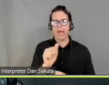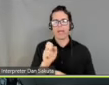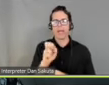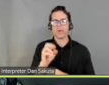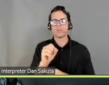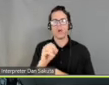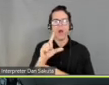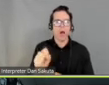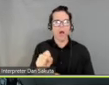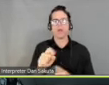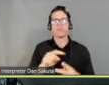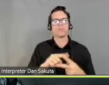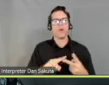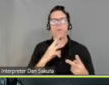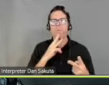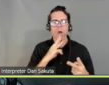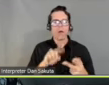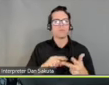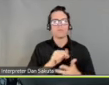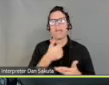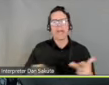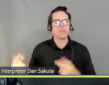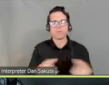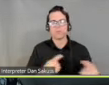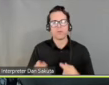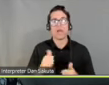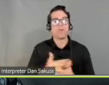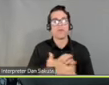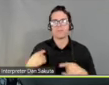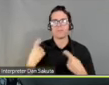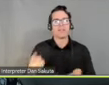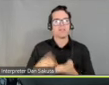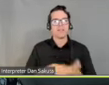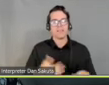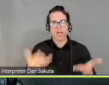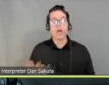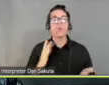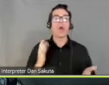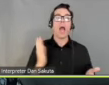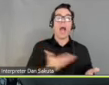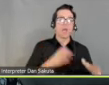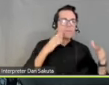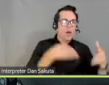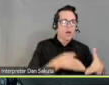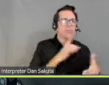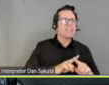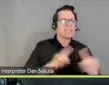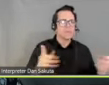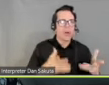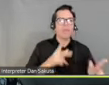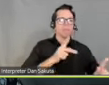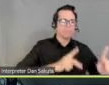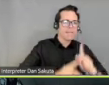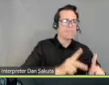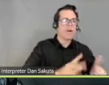to everything we do, all the media that have been discussed already today. But what we really focus on that I think is different is the people and their